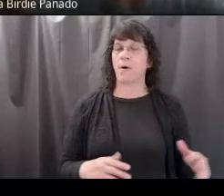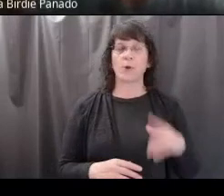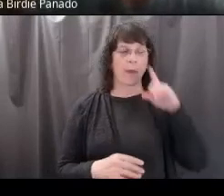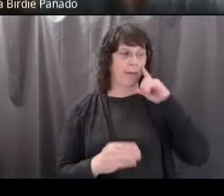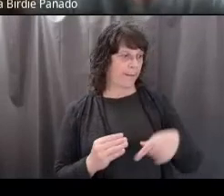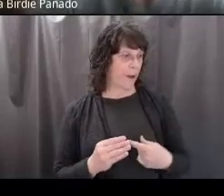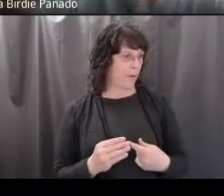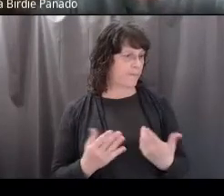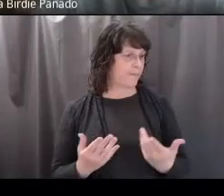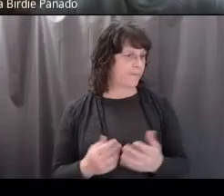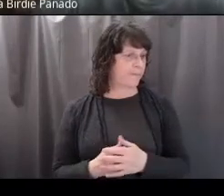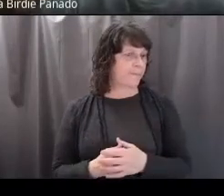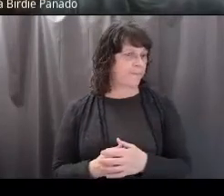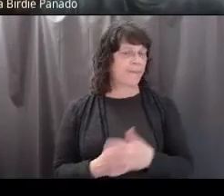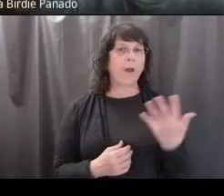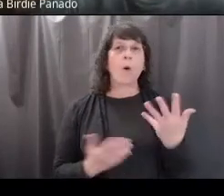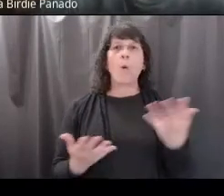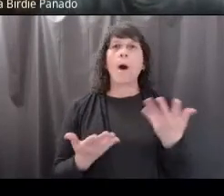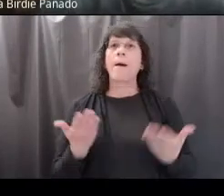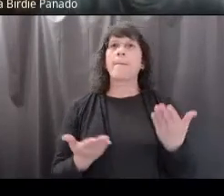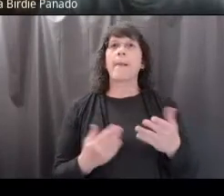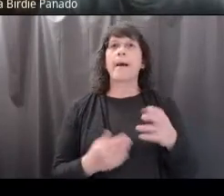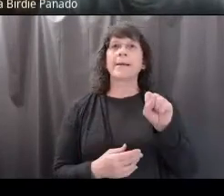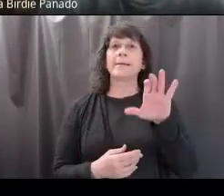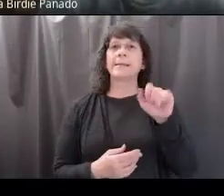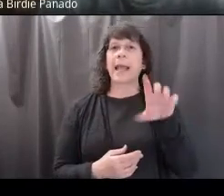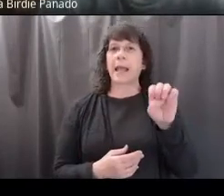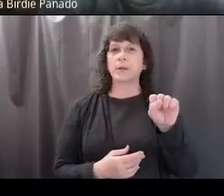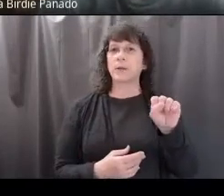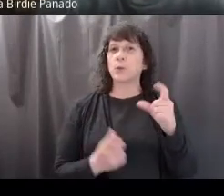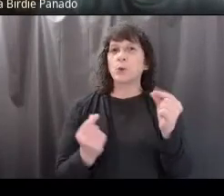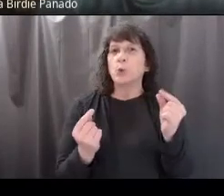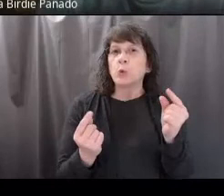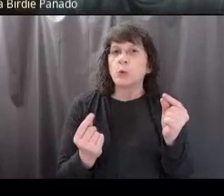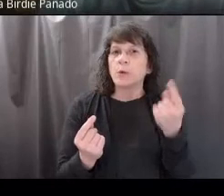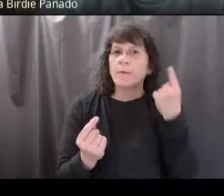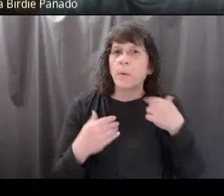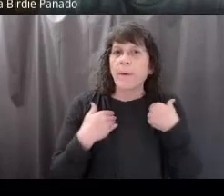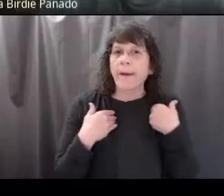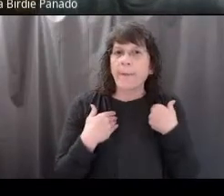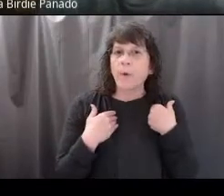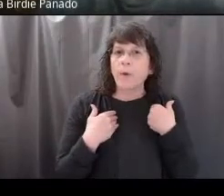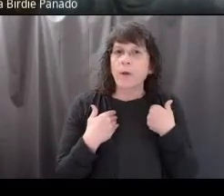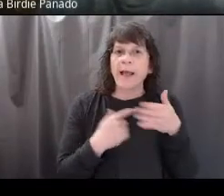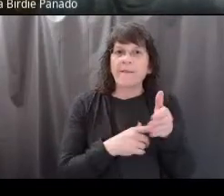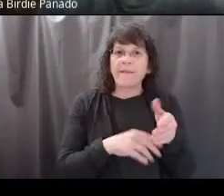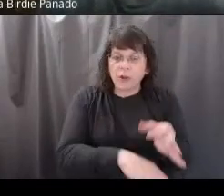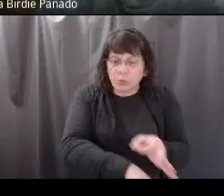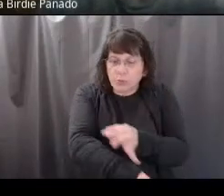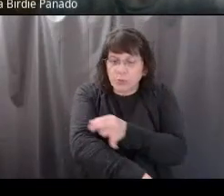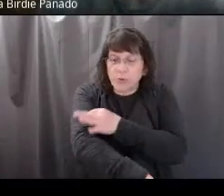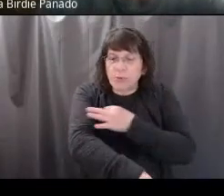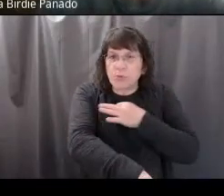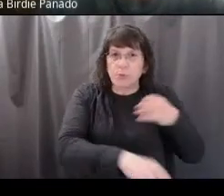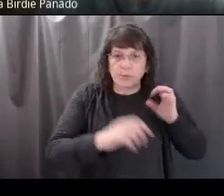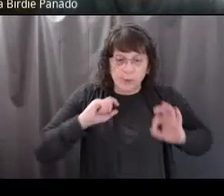about it. What might scales do? And how do they help fish